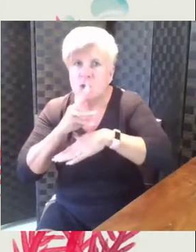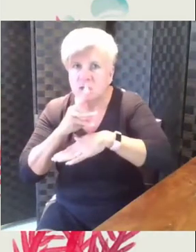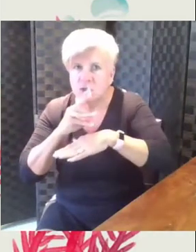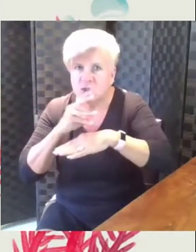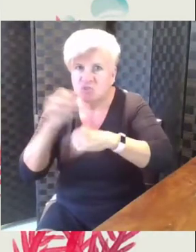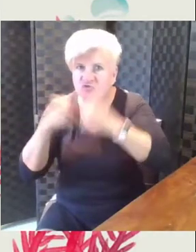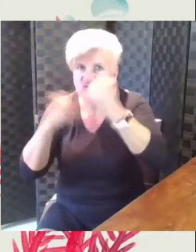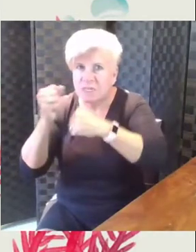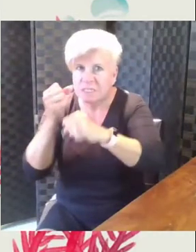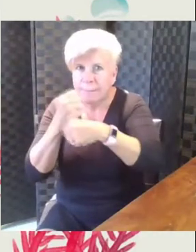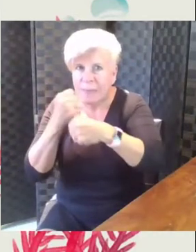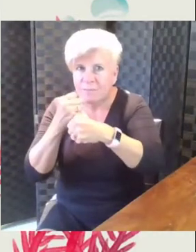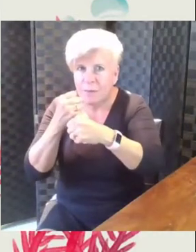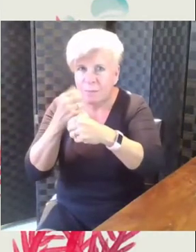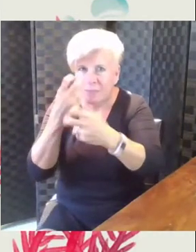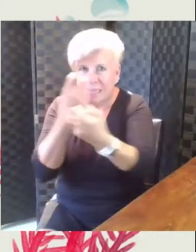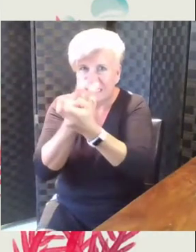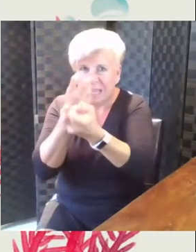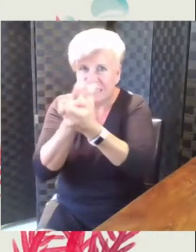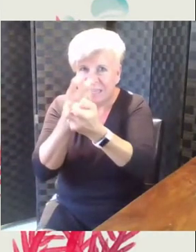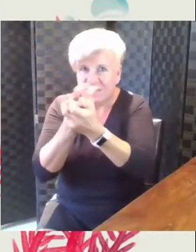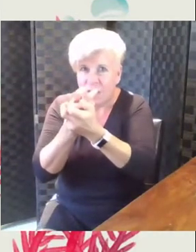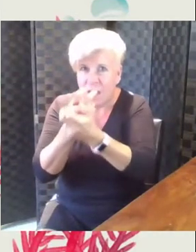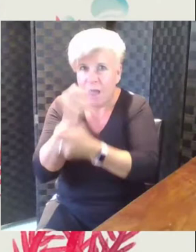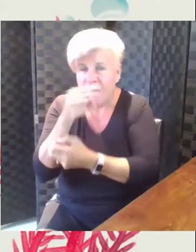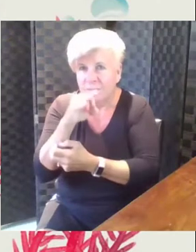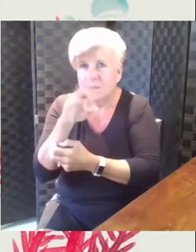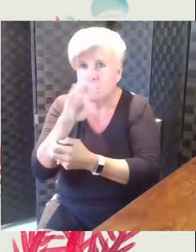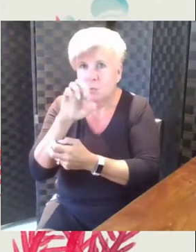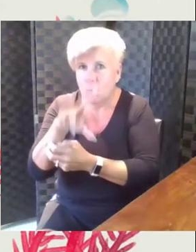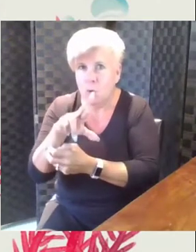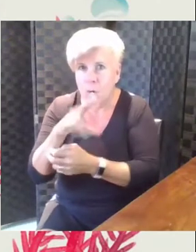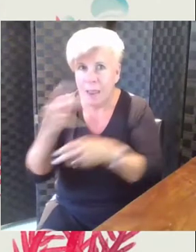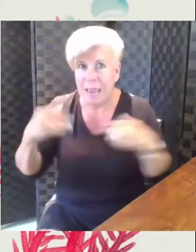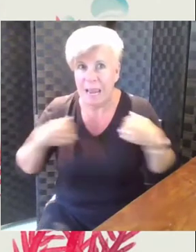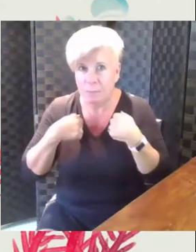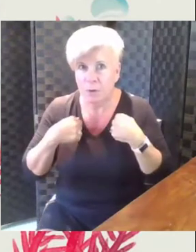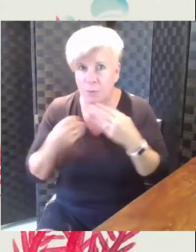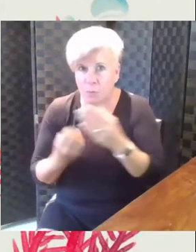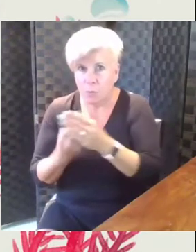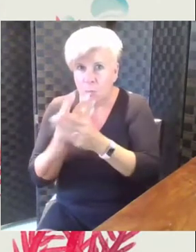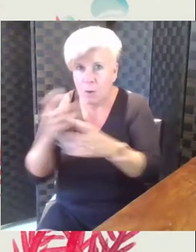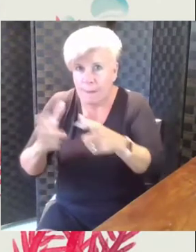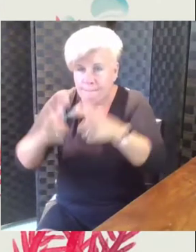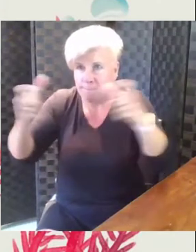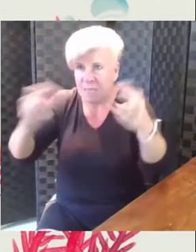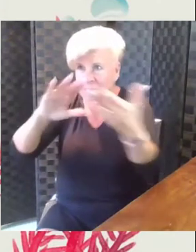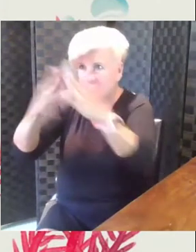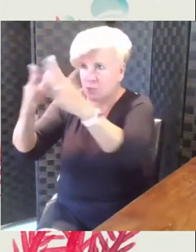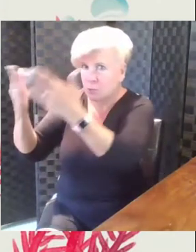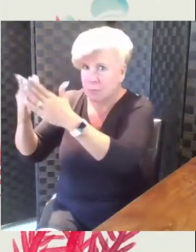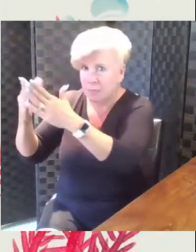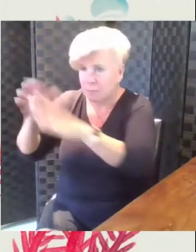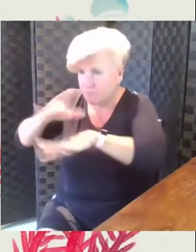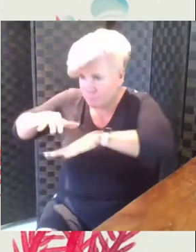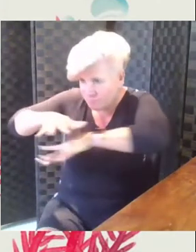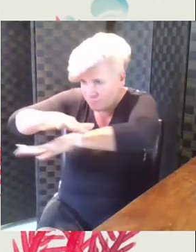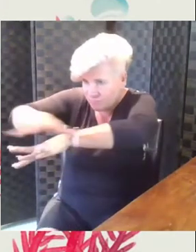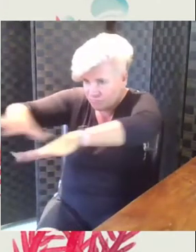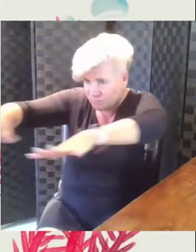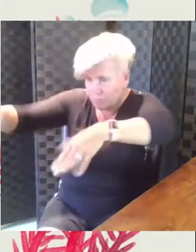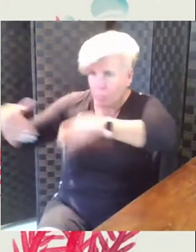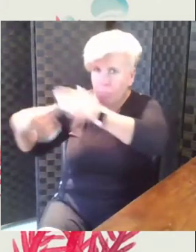is made from the exoskeletons of the coral species that have grown into massive communities of coral over